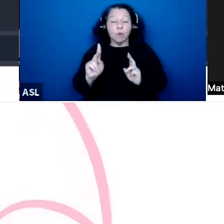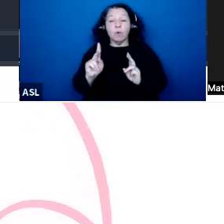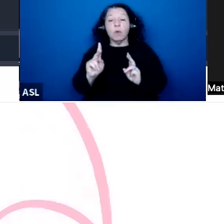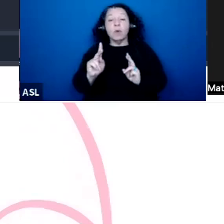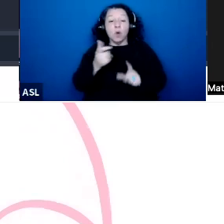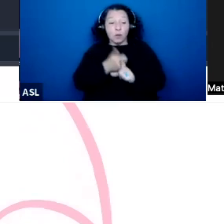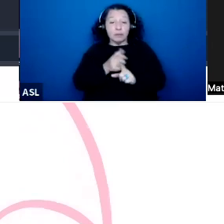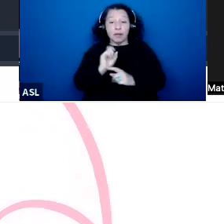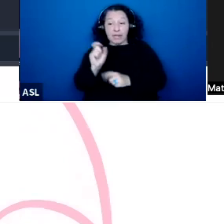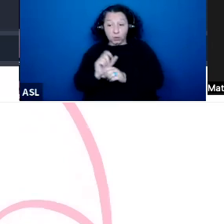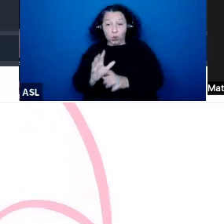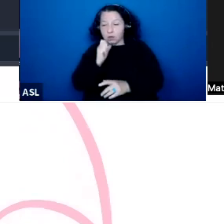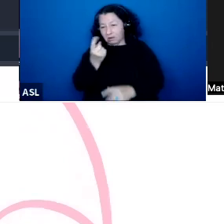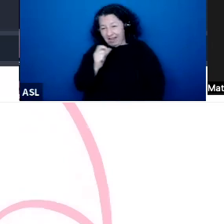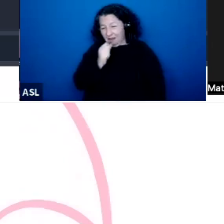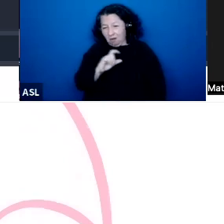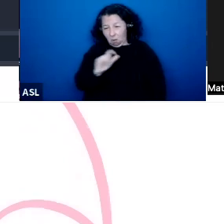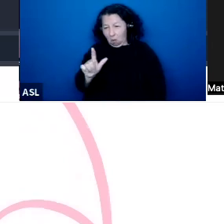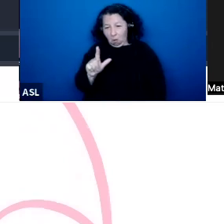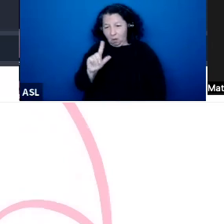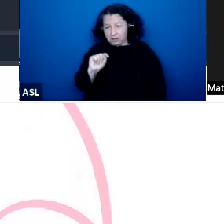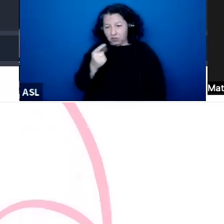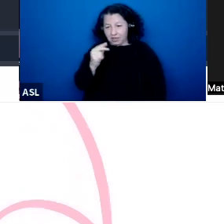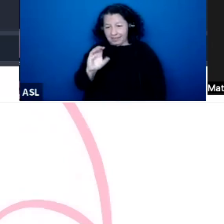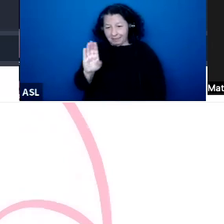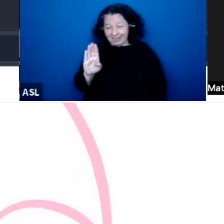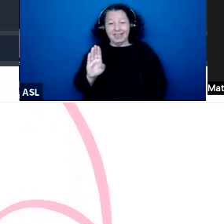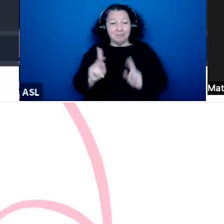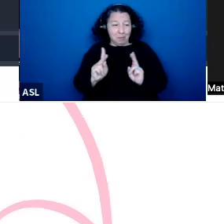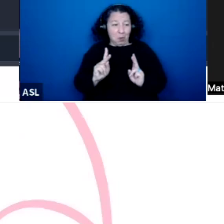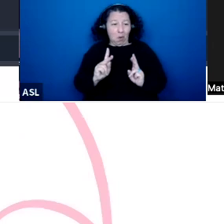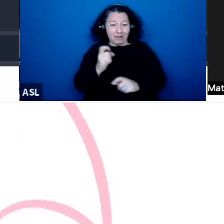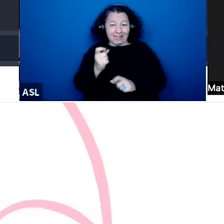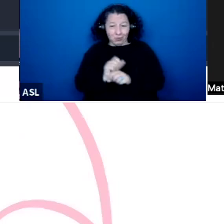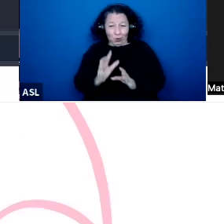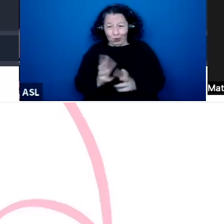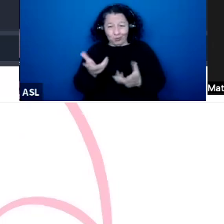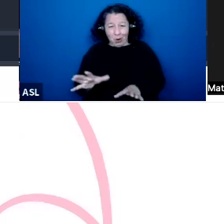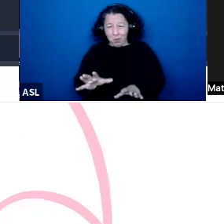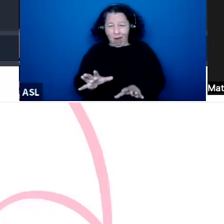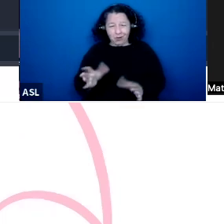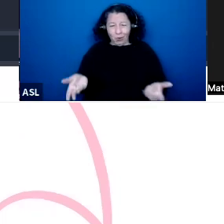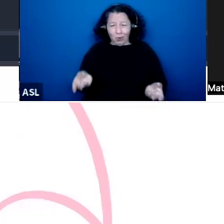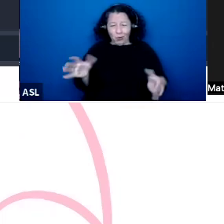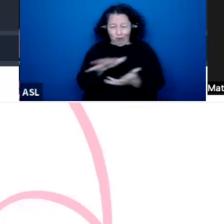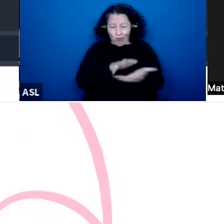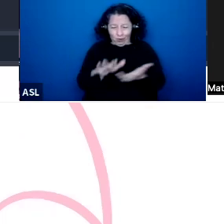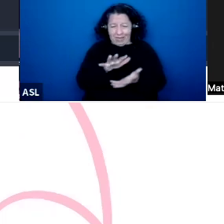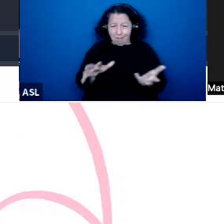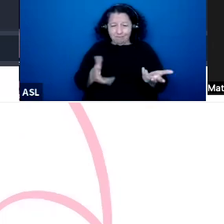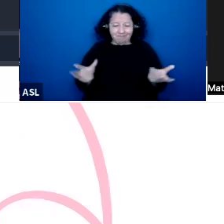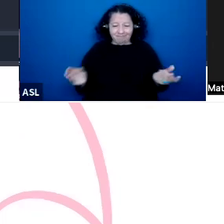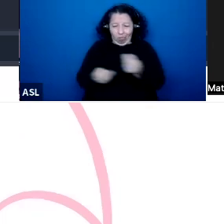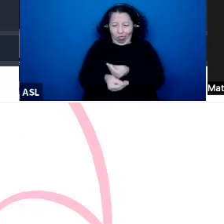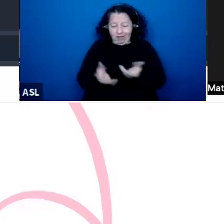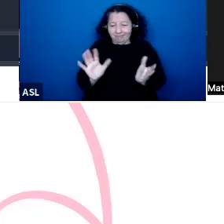TGNCNB folks who are sex workers, not all TGNCNB folks are sex workers, right? We don't want to conflate those things. And so we want